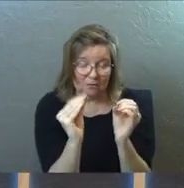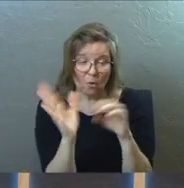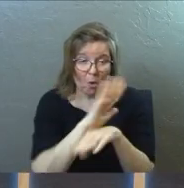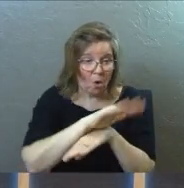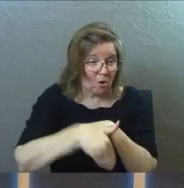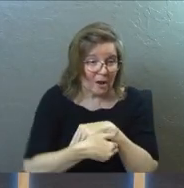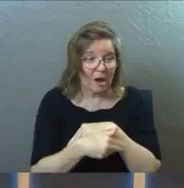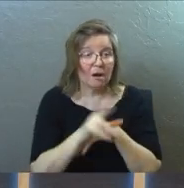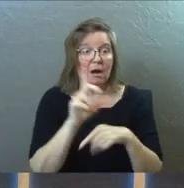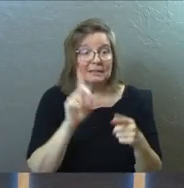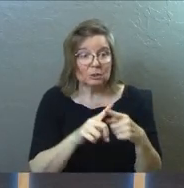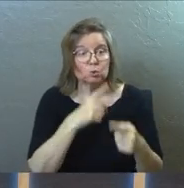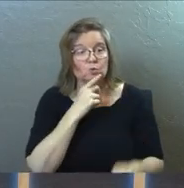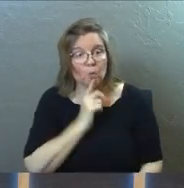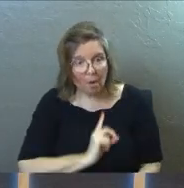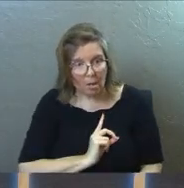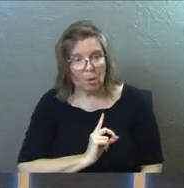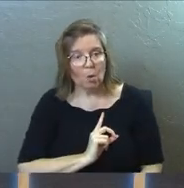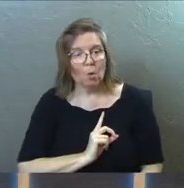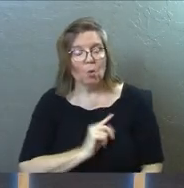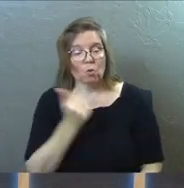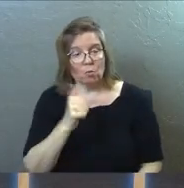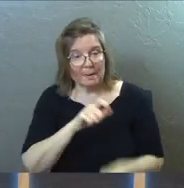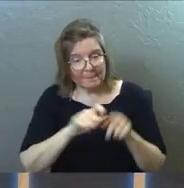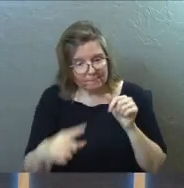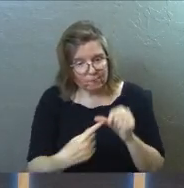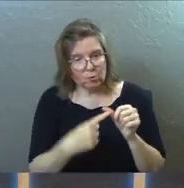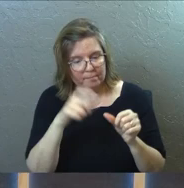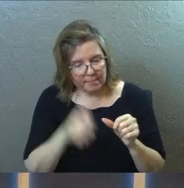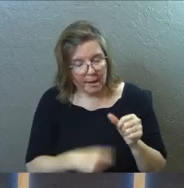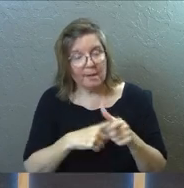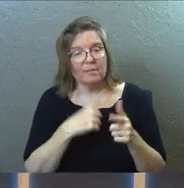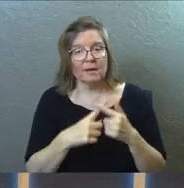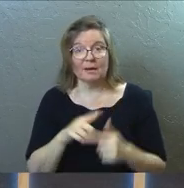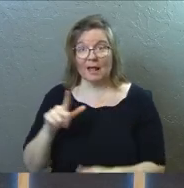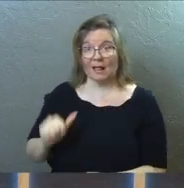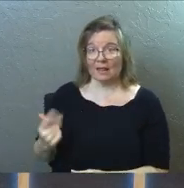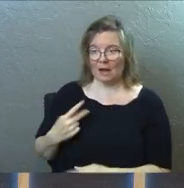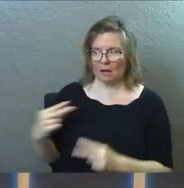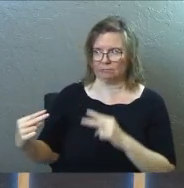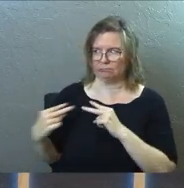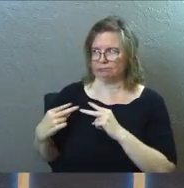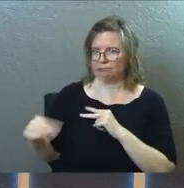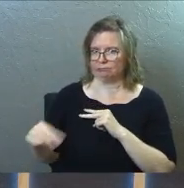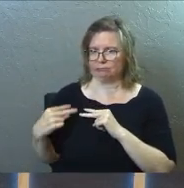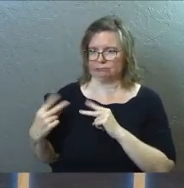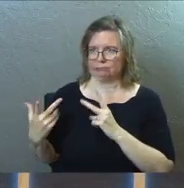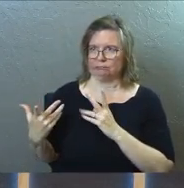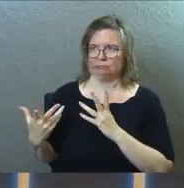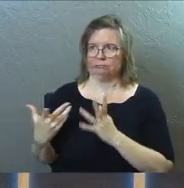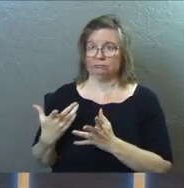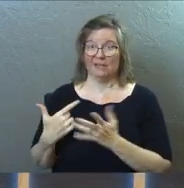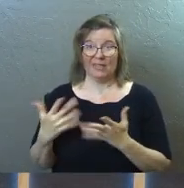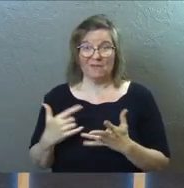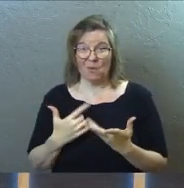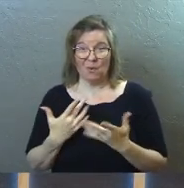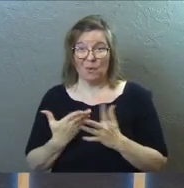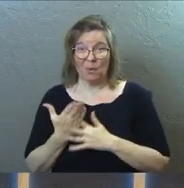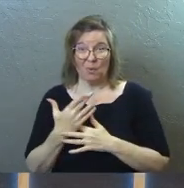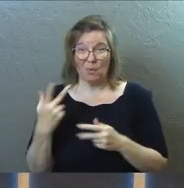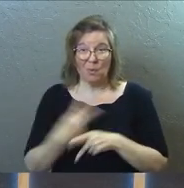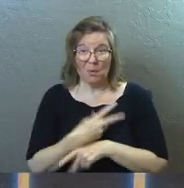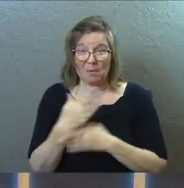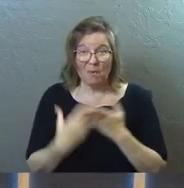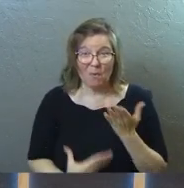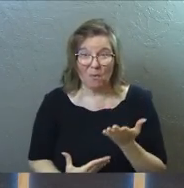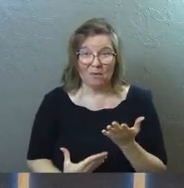all night long unless you swallow the green beans. And Linda and I are looking at each other, and we're like, they've already gone through the